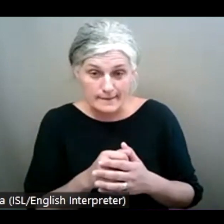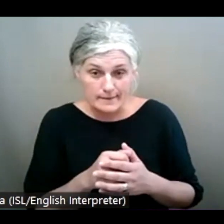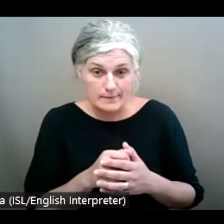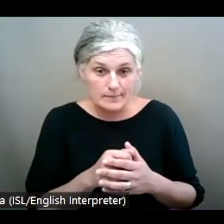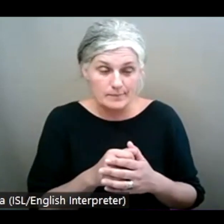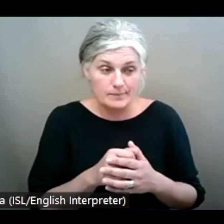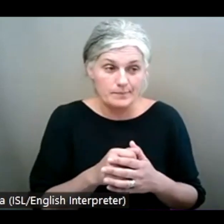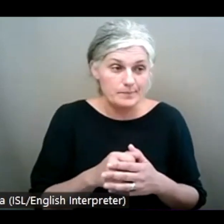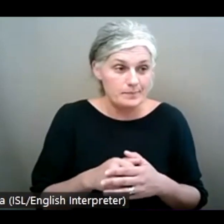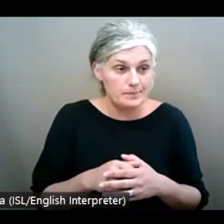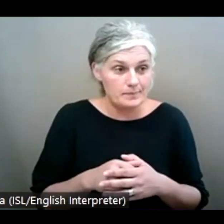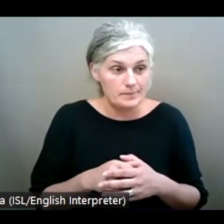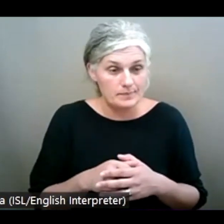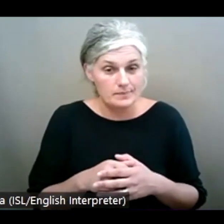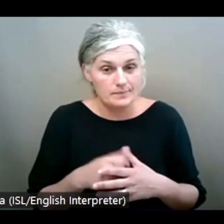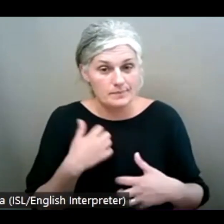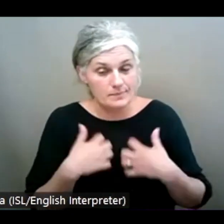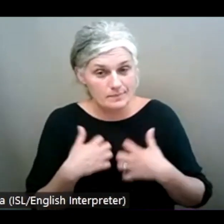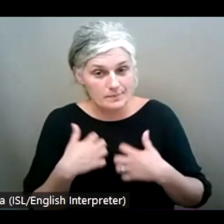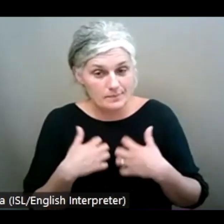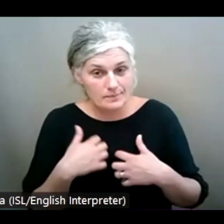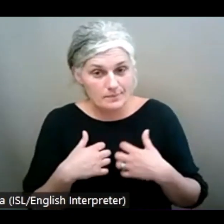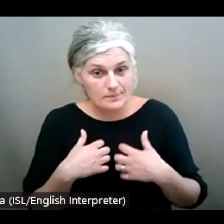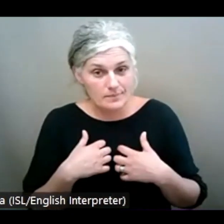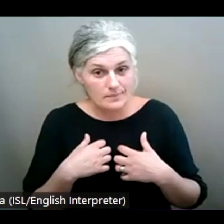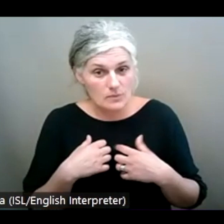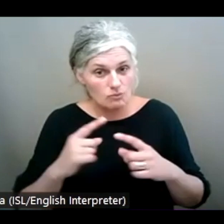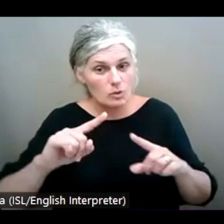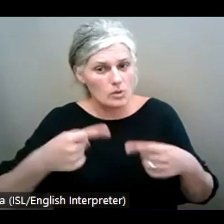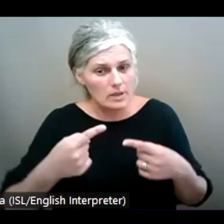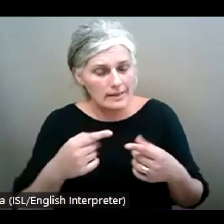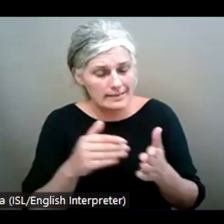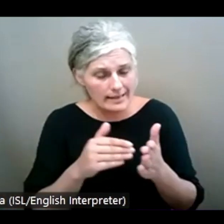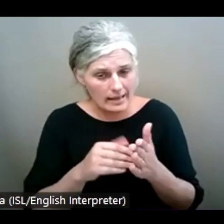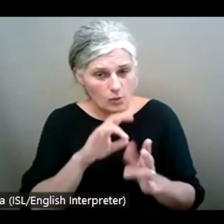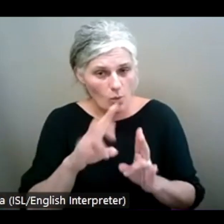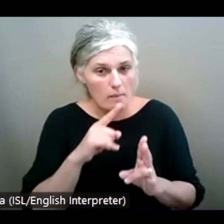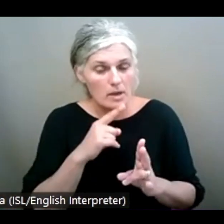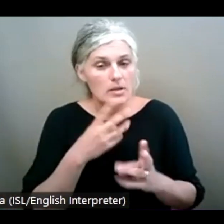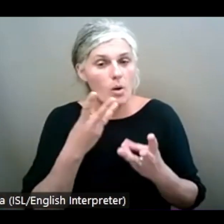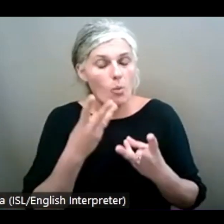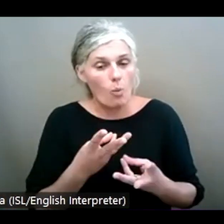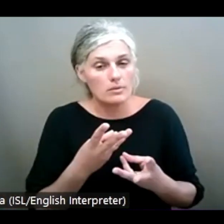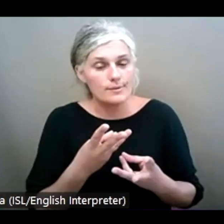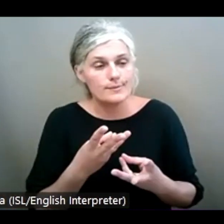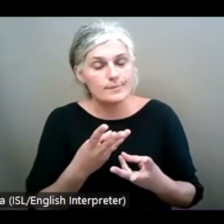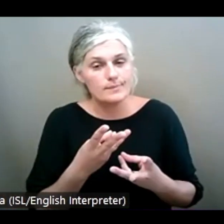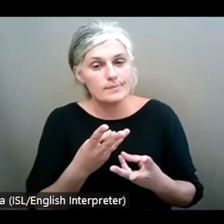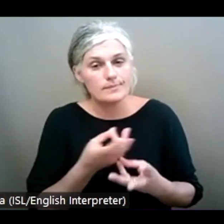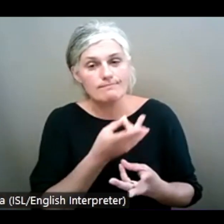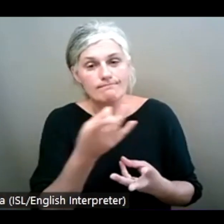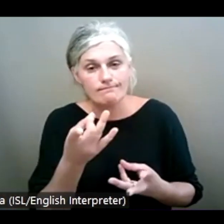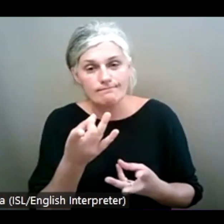bit interesting, but also a bit challenging as well for us. And I'm going to go start off